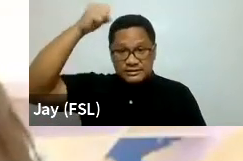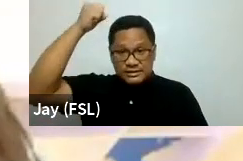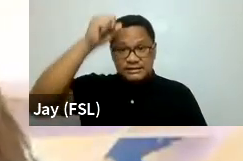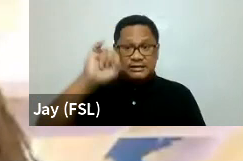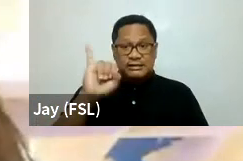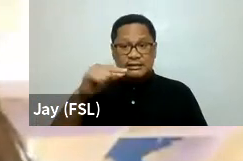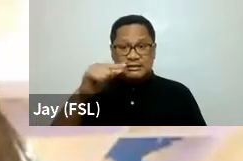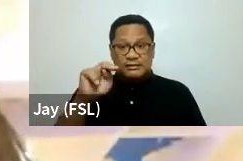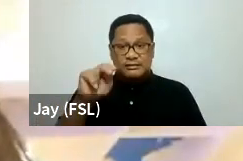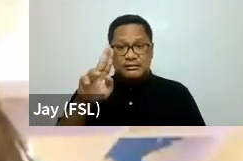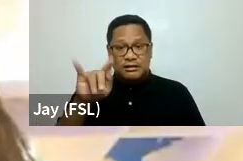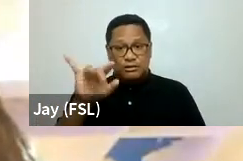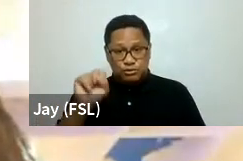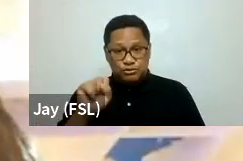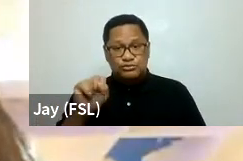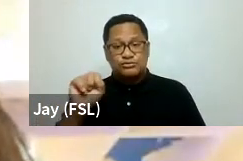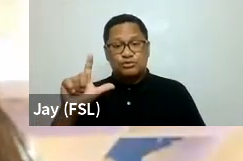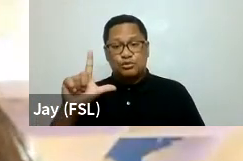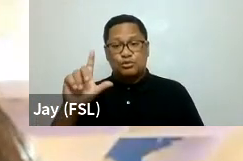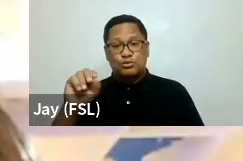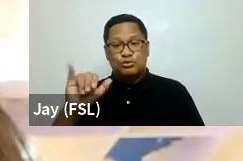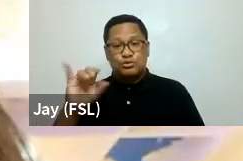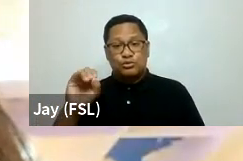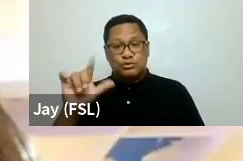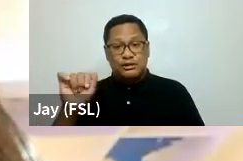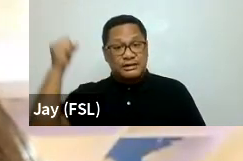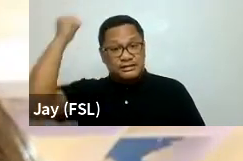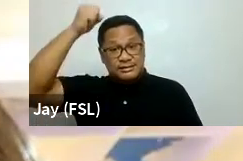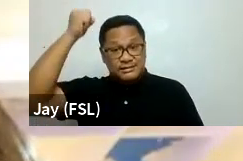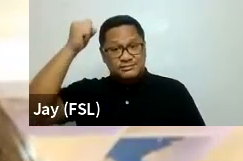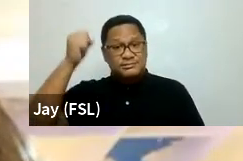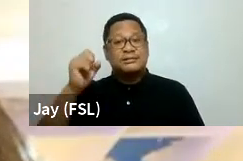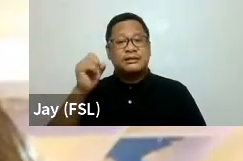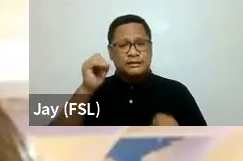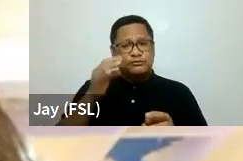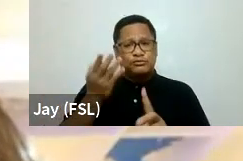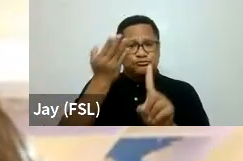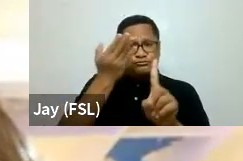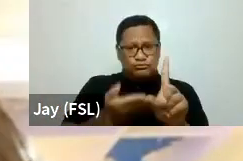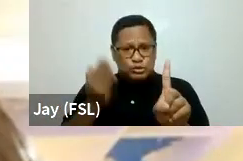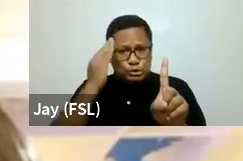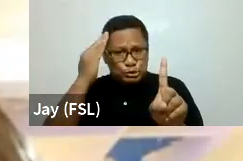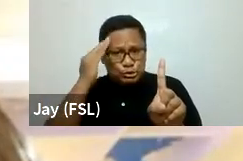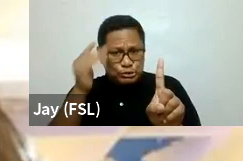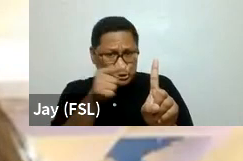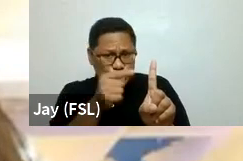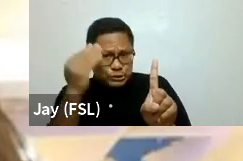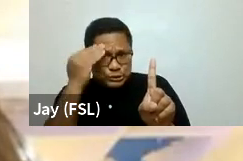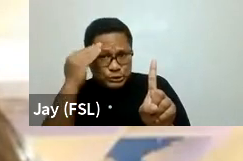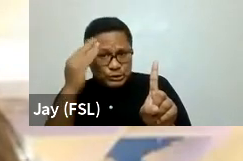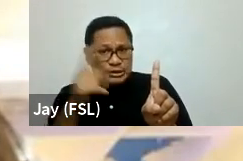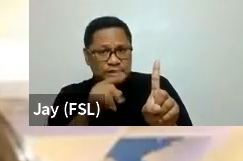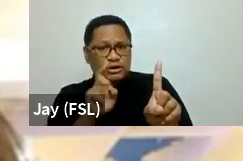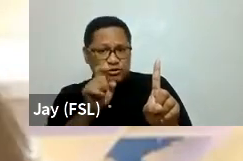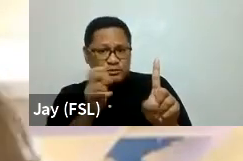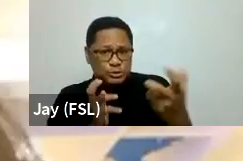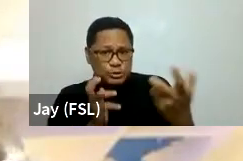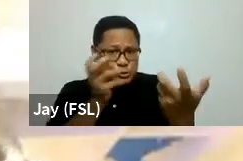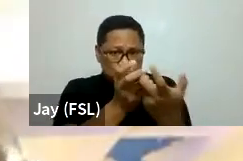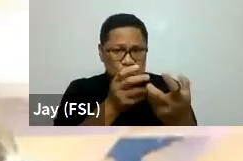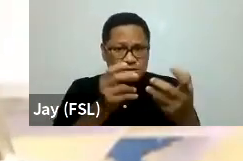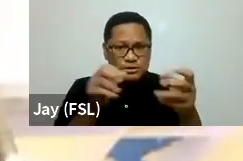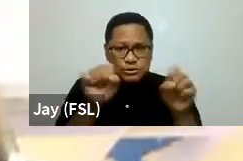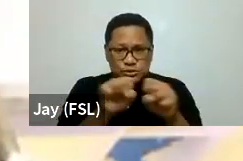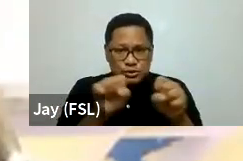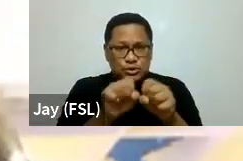And it has been said that to get to know a person, you try to get in his shoes or try